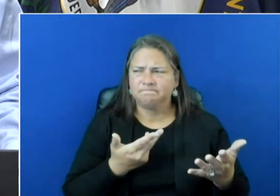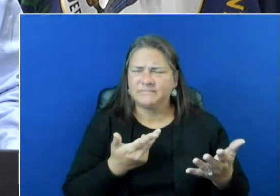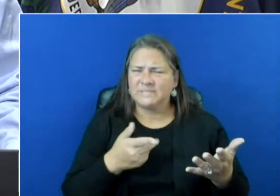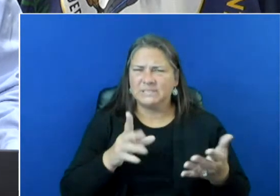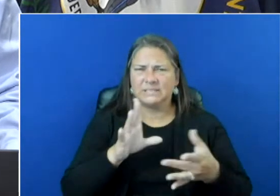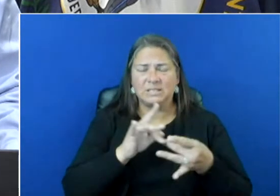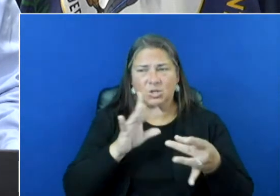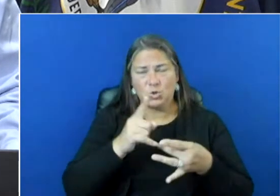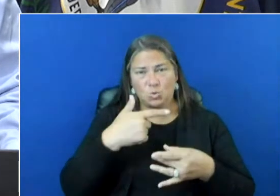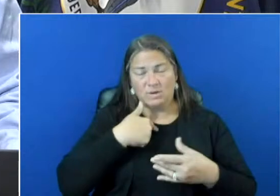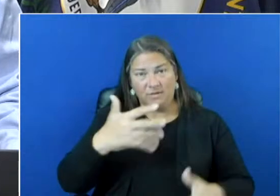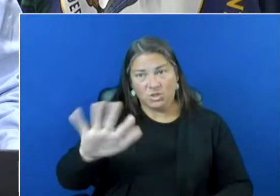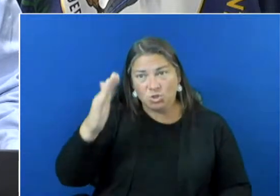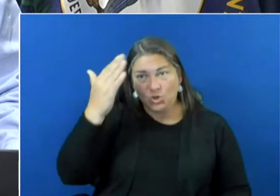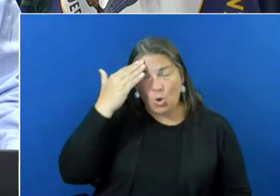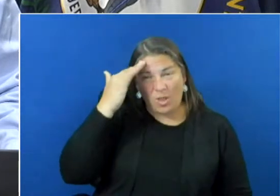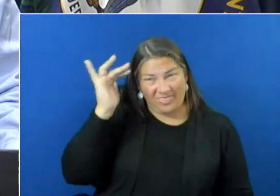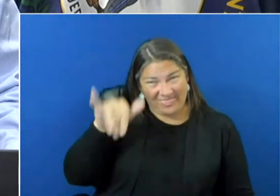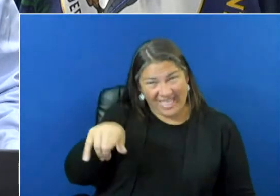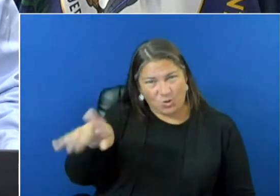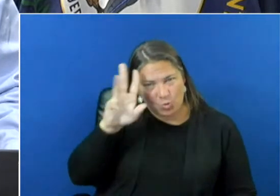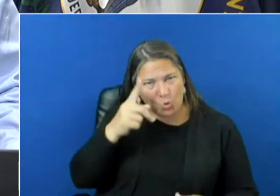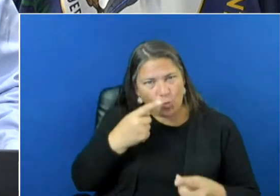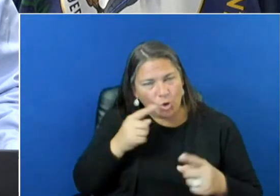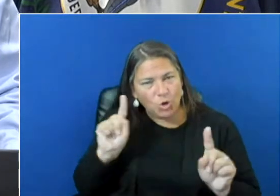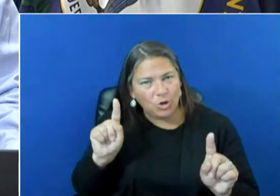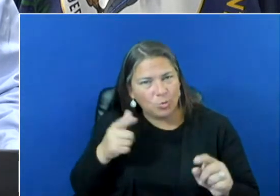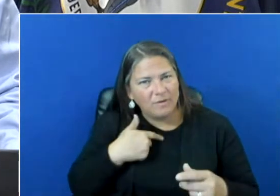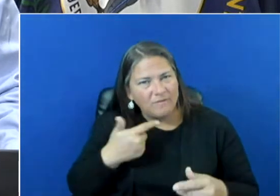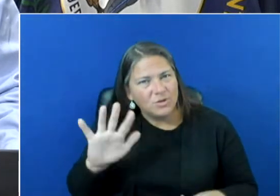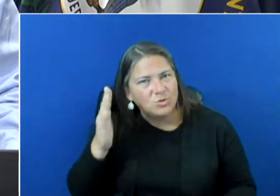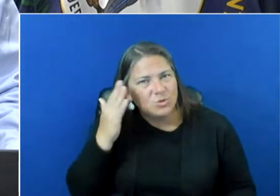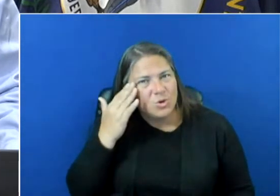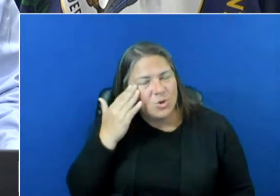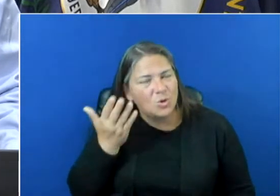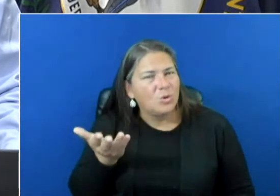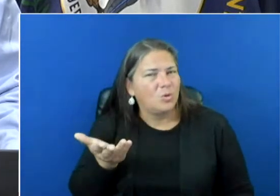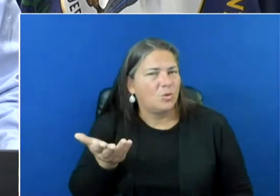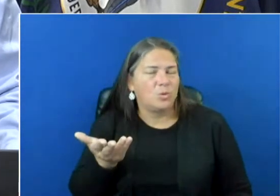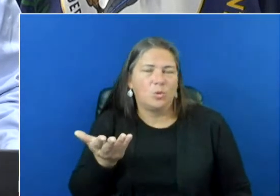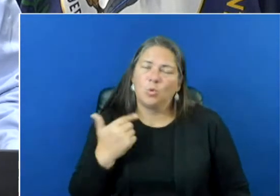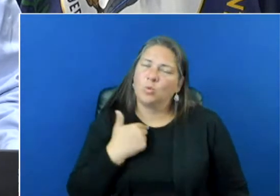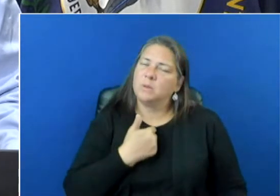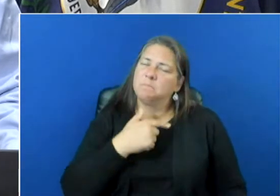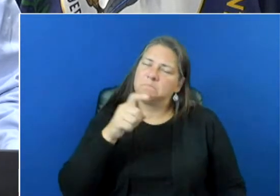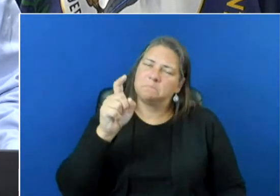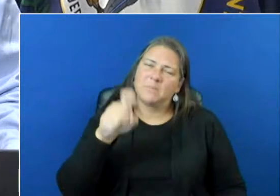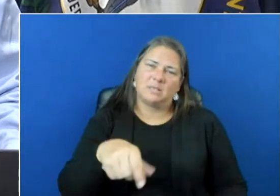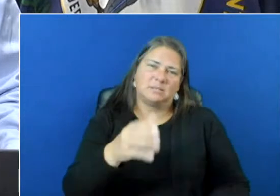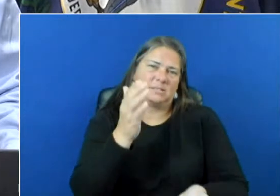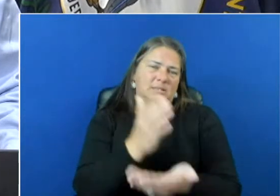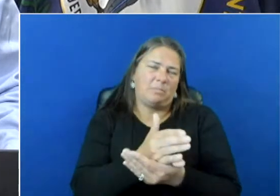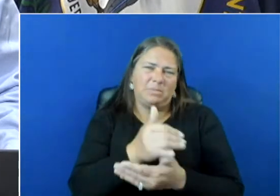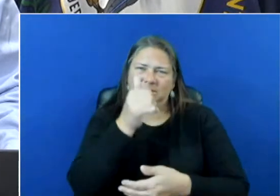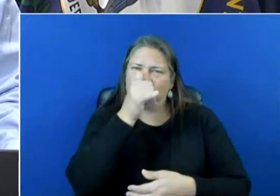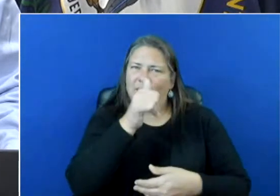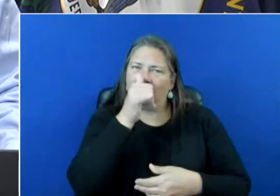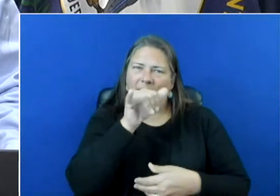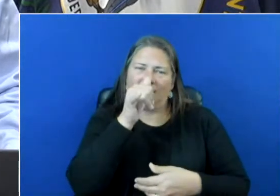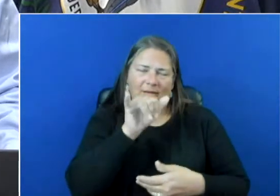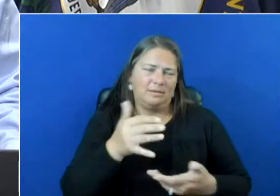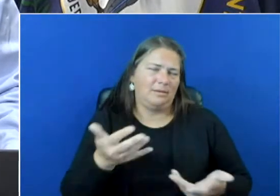know works. So, folks, we've got to stop with the silliness.